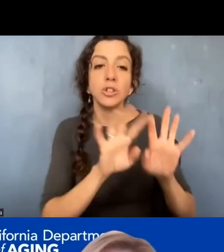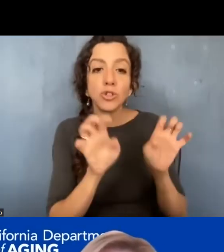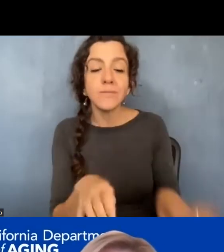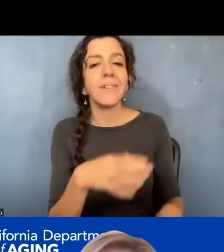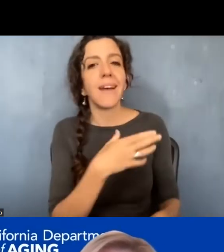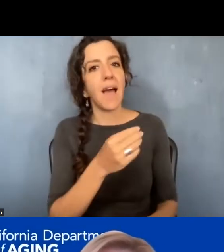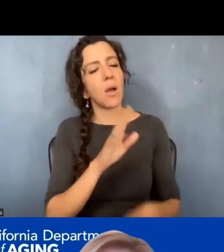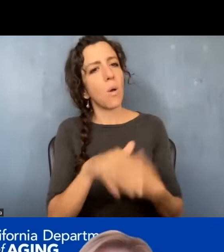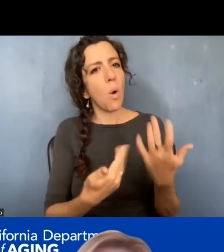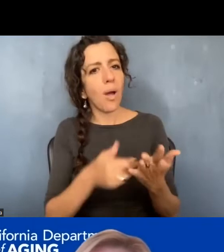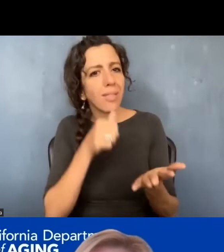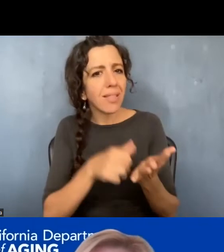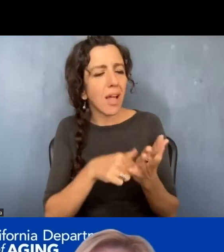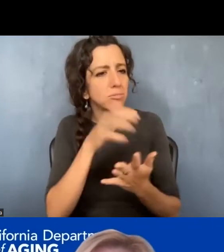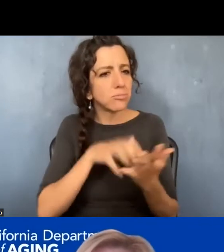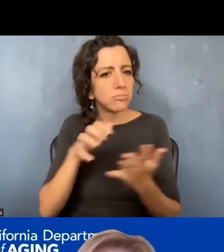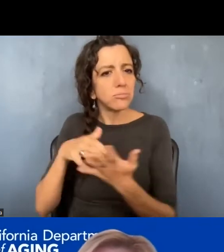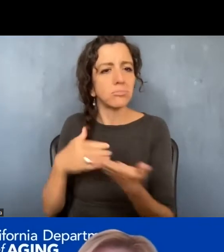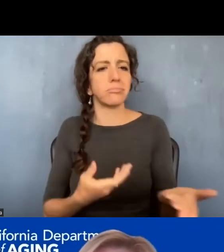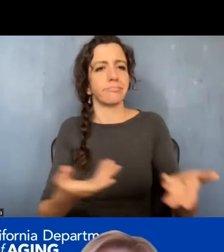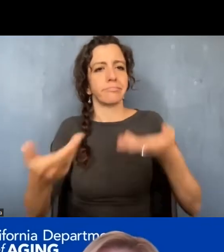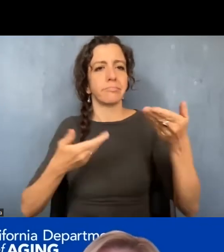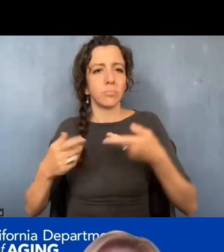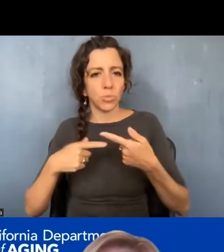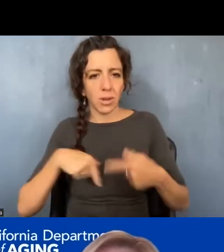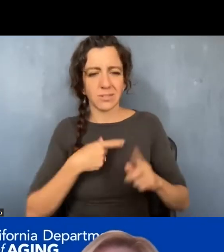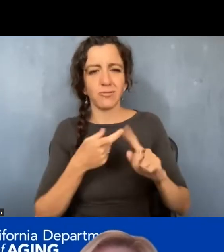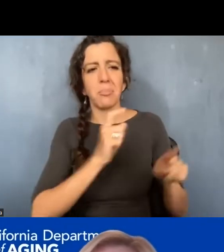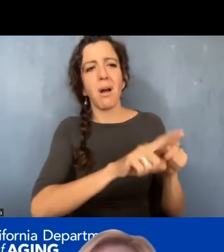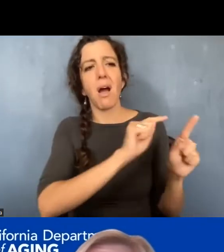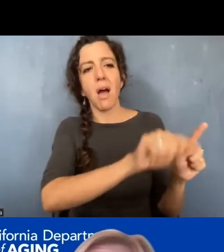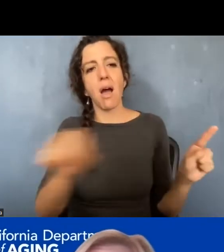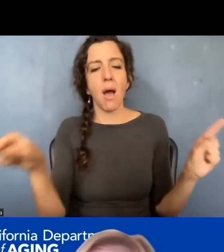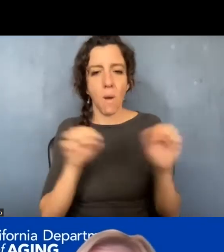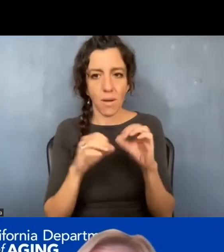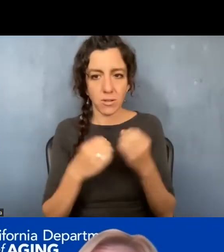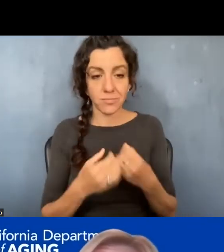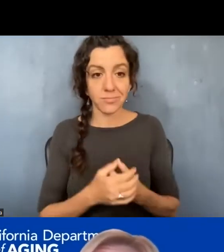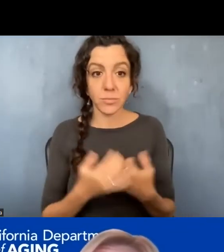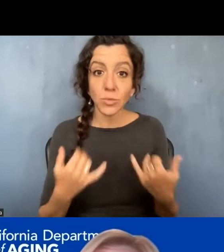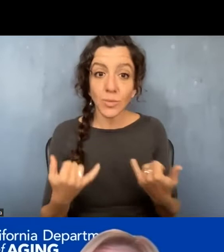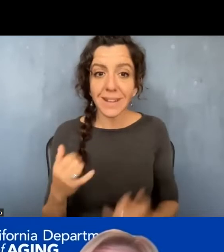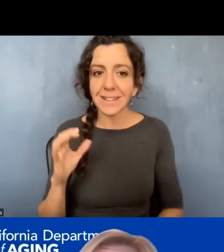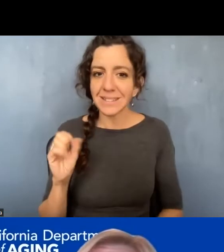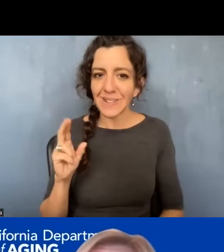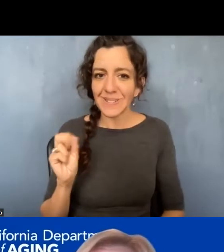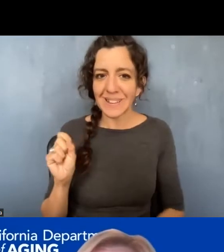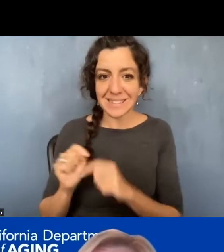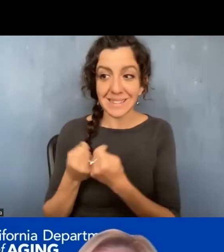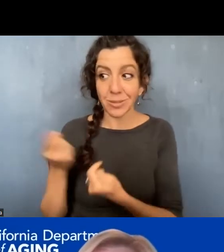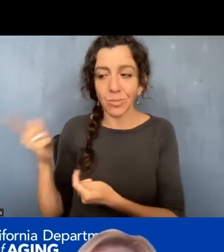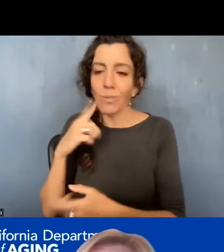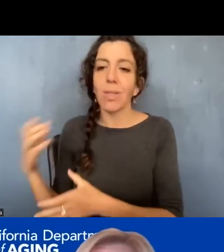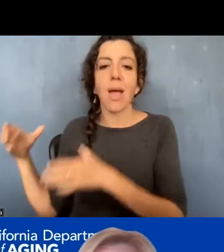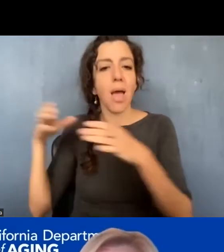were submitted to us by a number of organizations. And today, the Csus team will be presenting their feedback